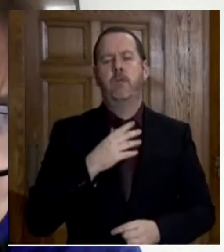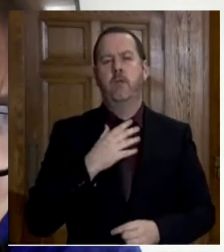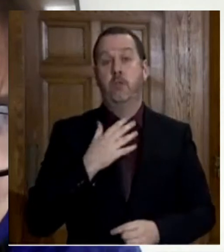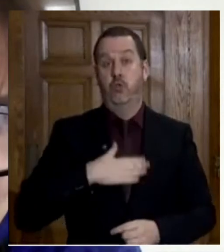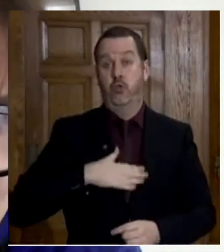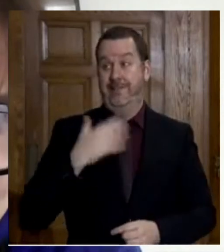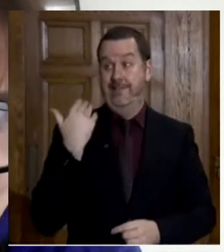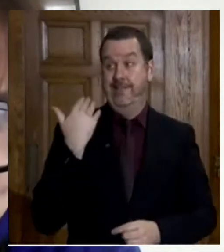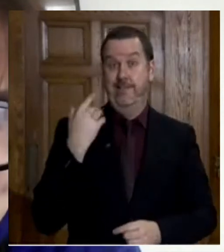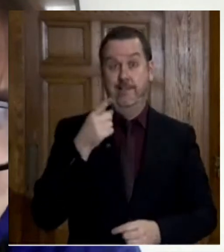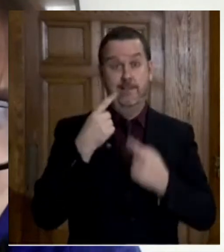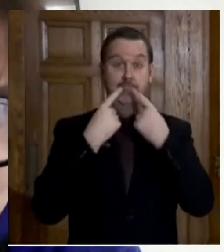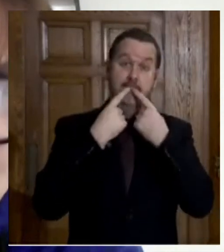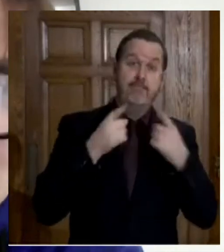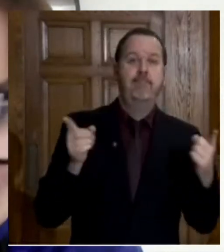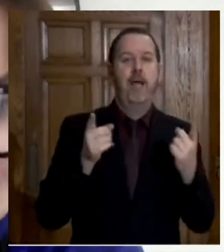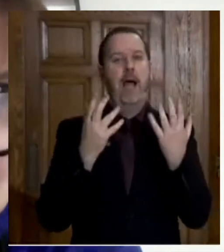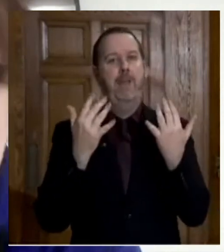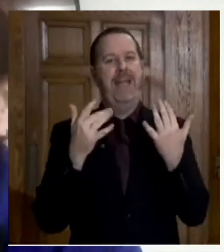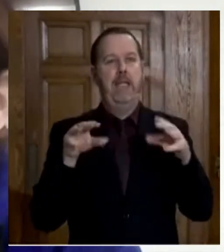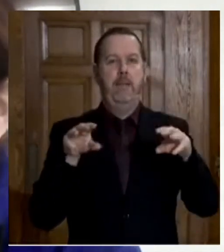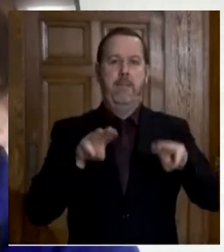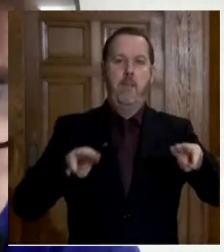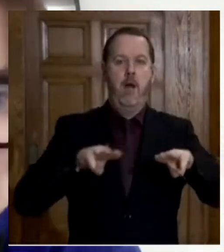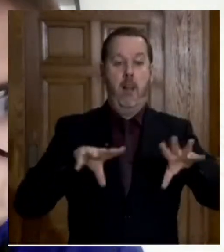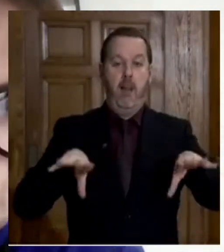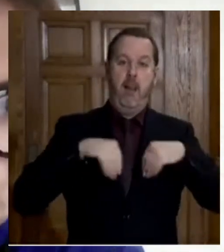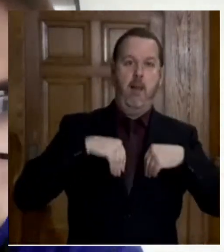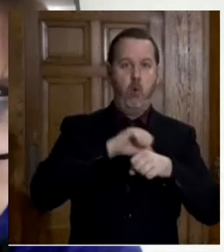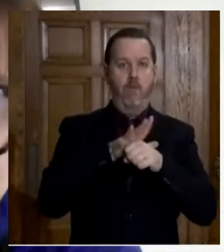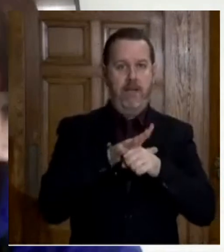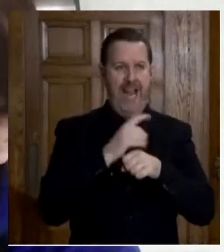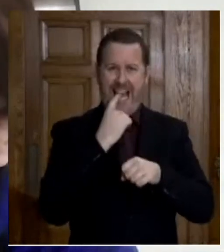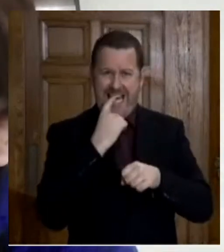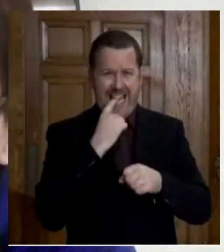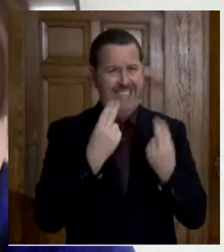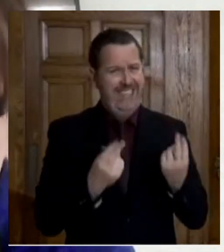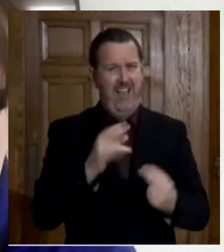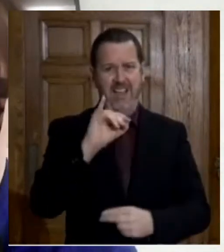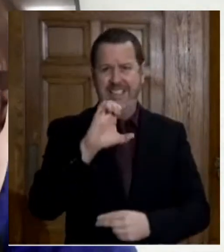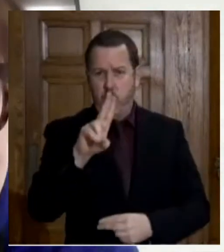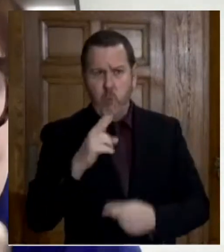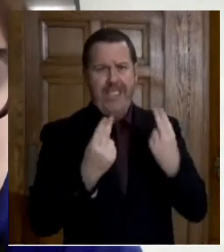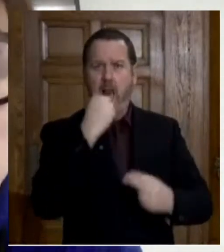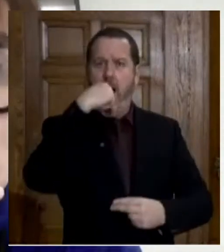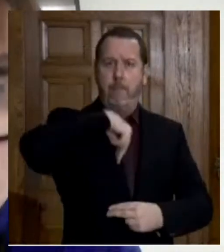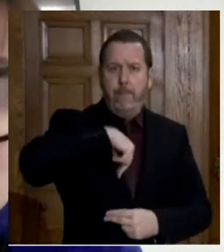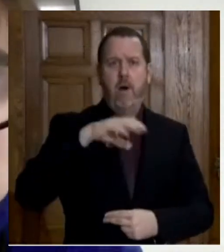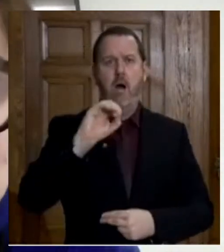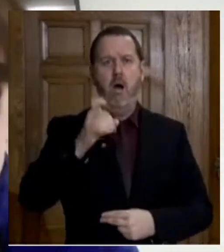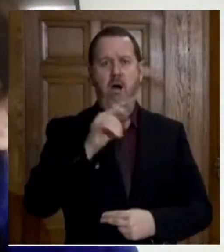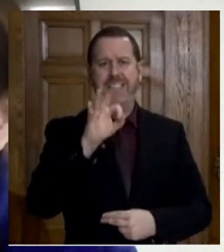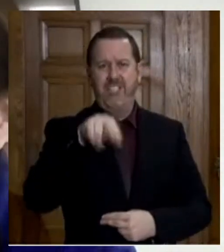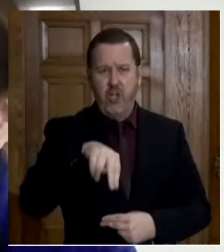the number of COVID patients critically ill and very dependent on oxygen is increasing. Do you